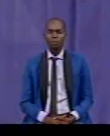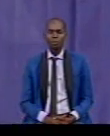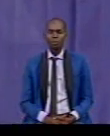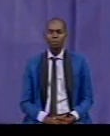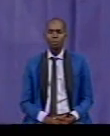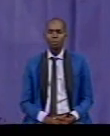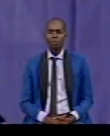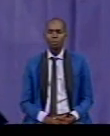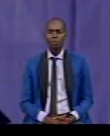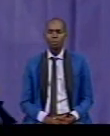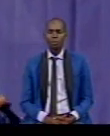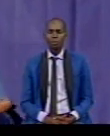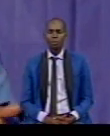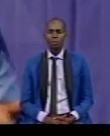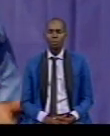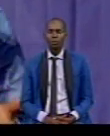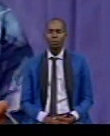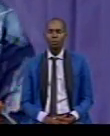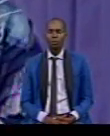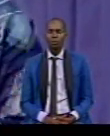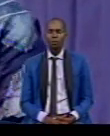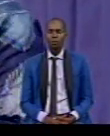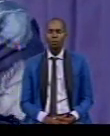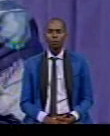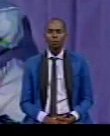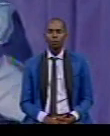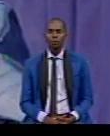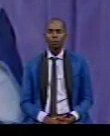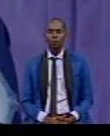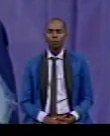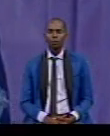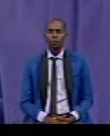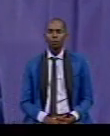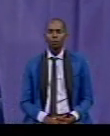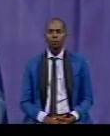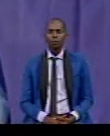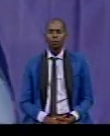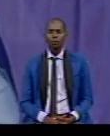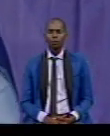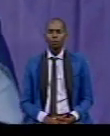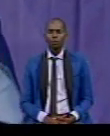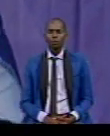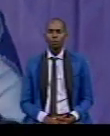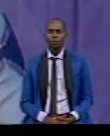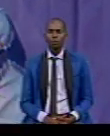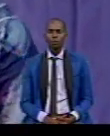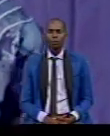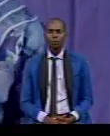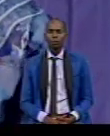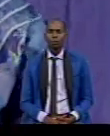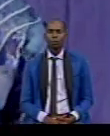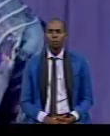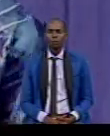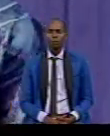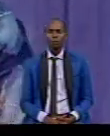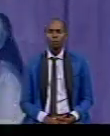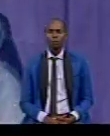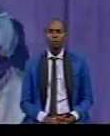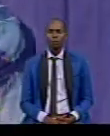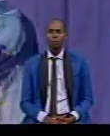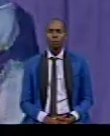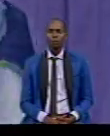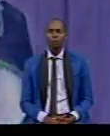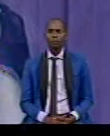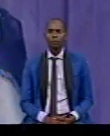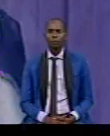life is coming unto you right now as you repent, as you make